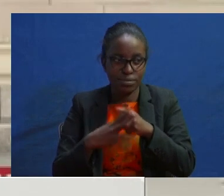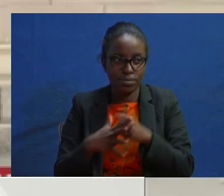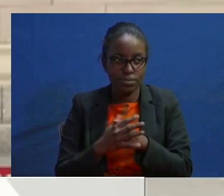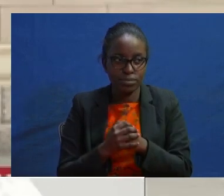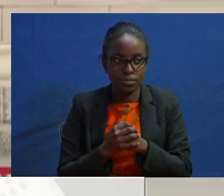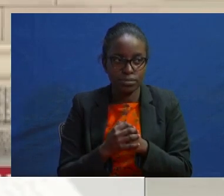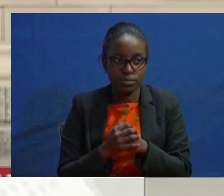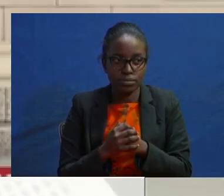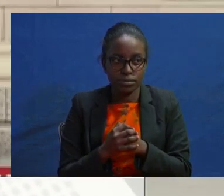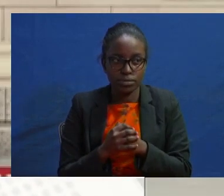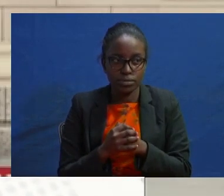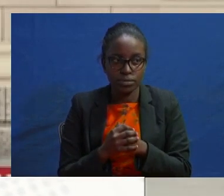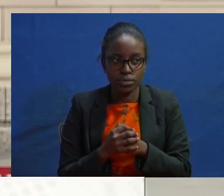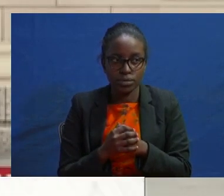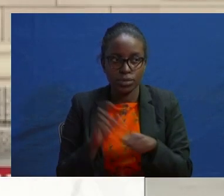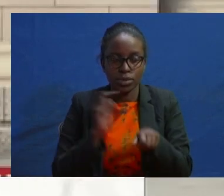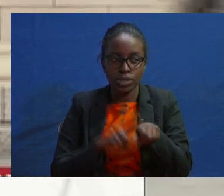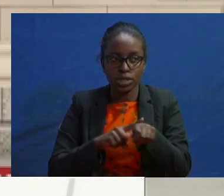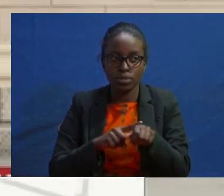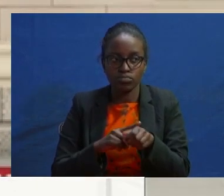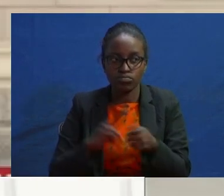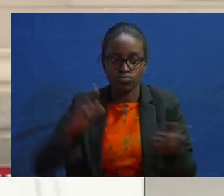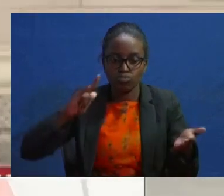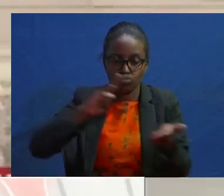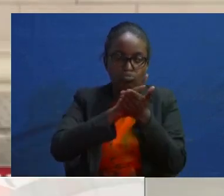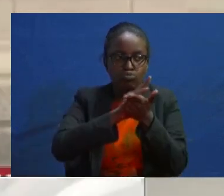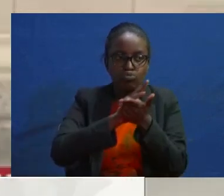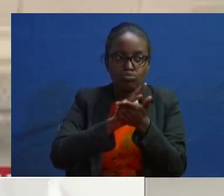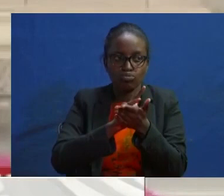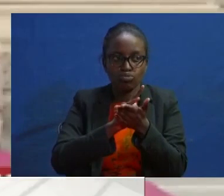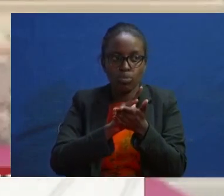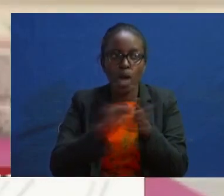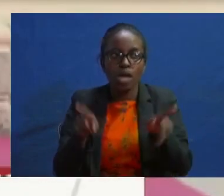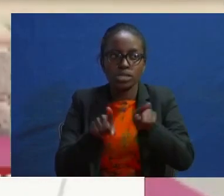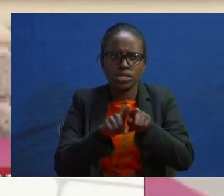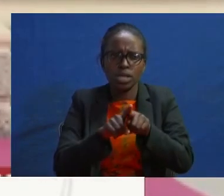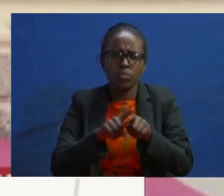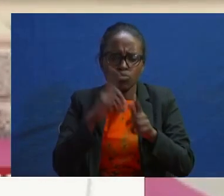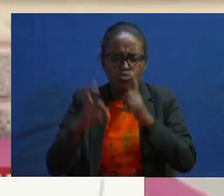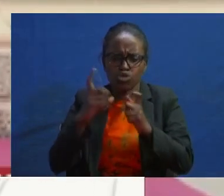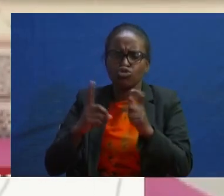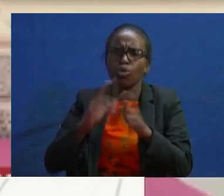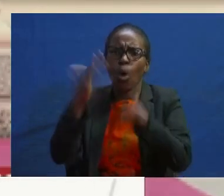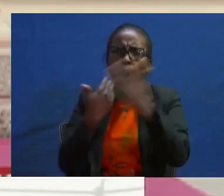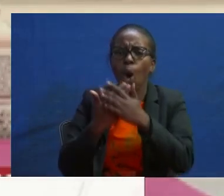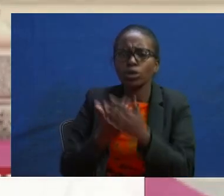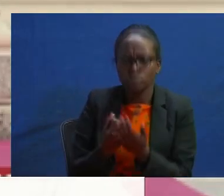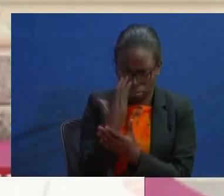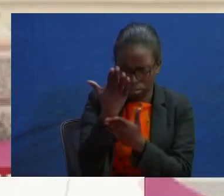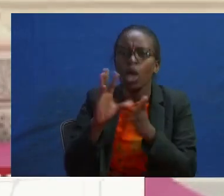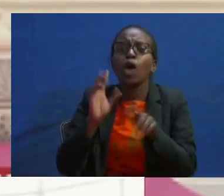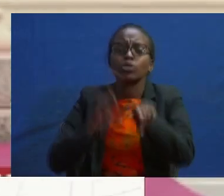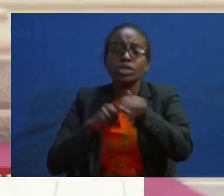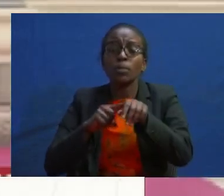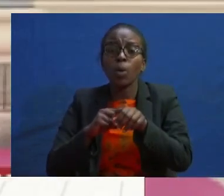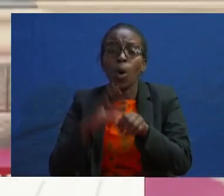Foreign affairs and foreign and diaspora affairs. With questions being raised concerning the involvement of